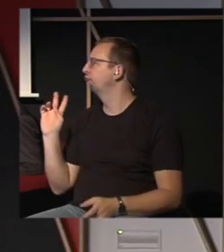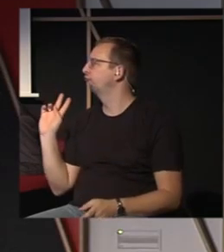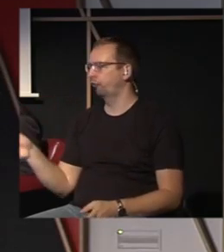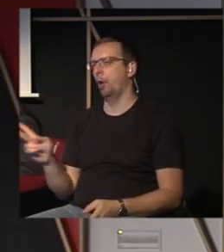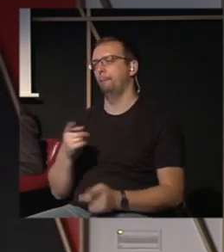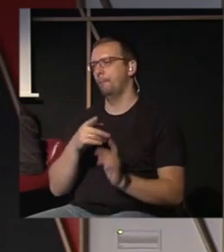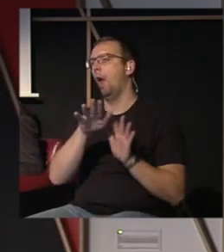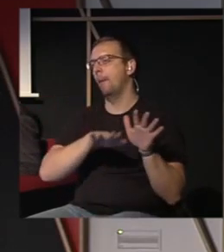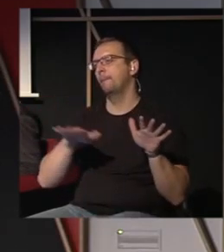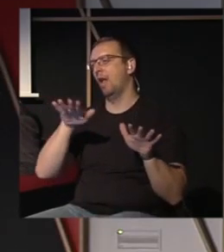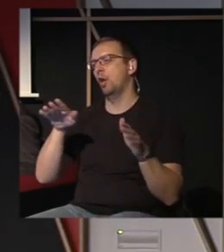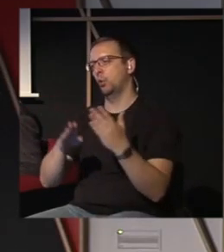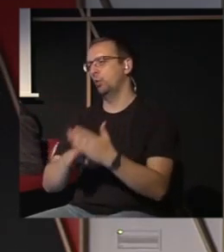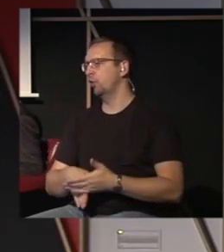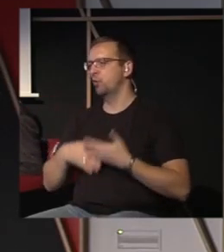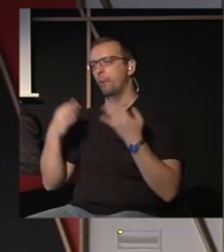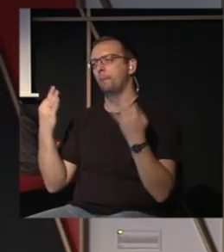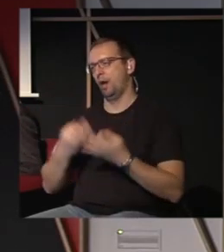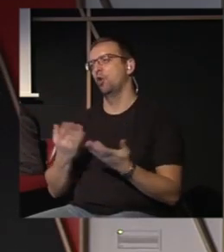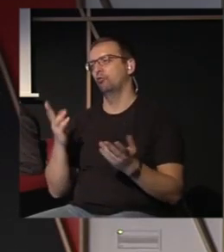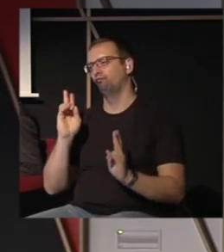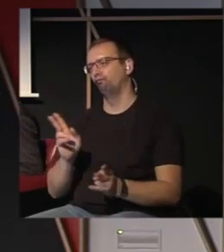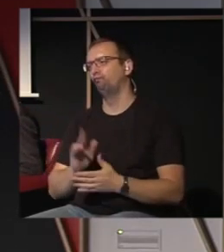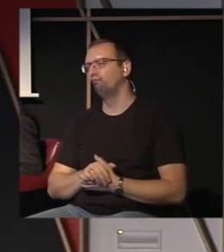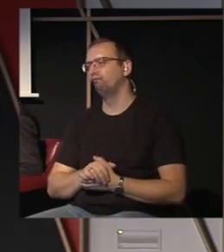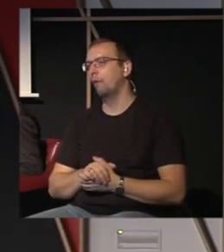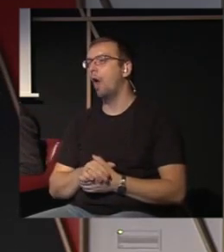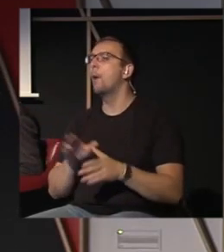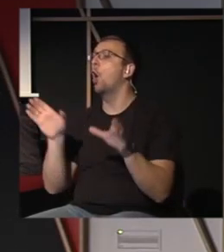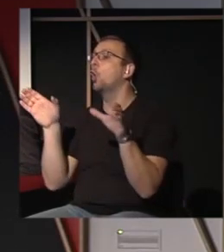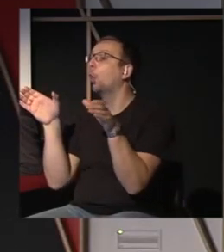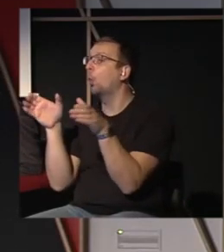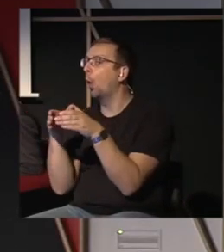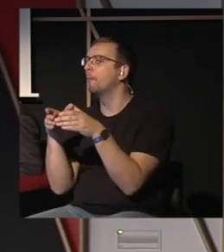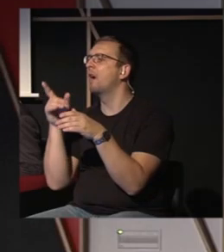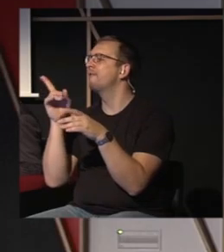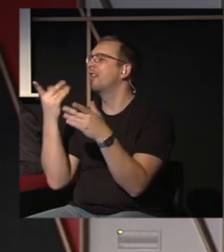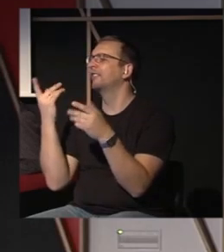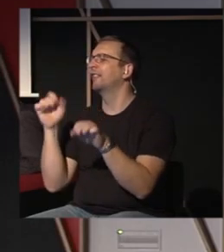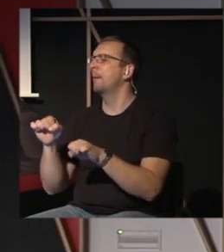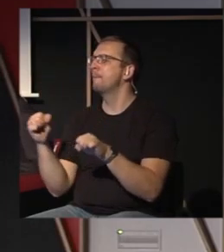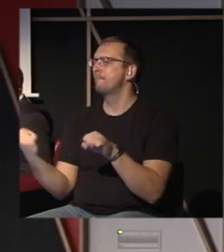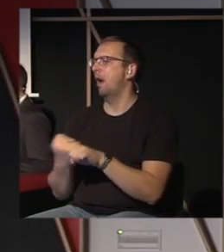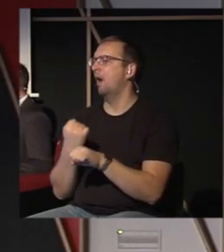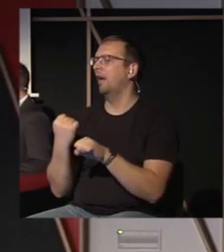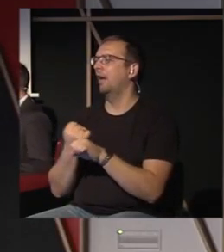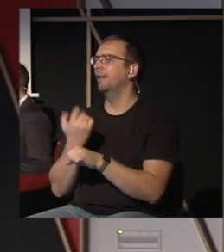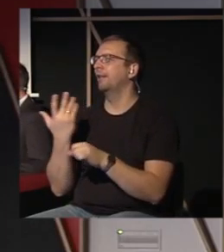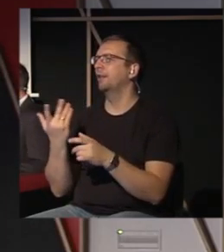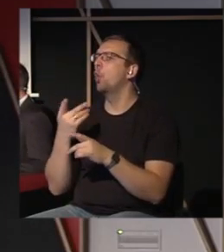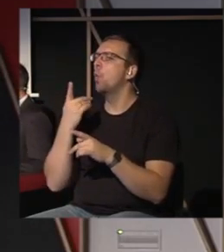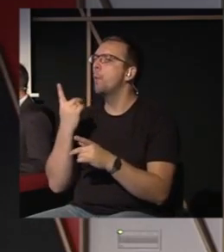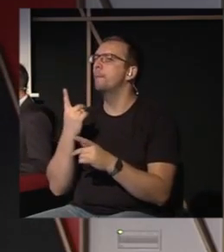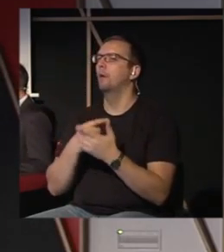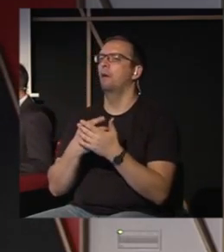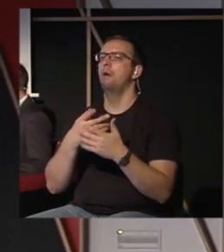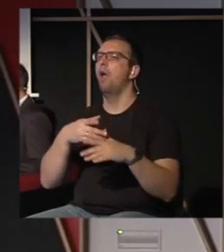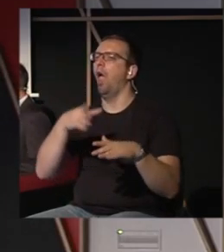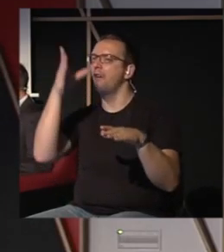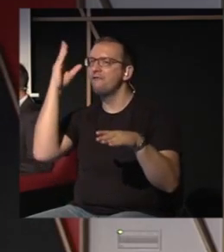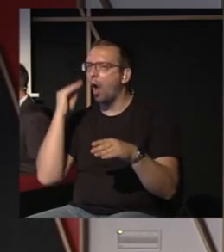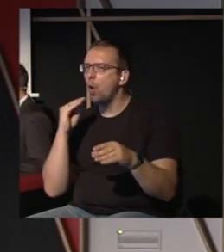to ensure you have an effective DAO and really improve the match day experience of disabled fans? Well, as you mentioned, the